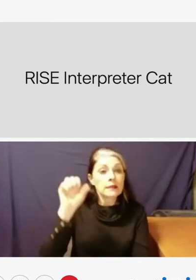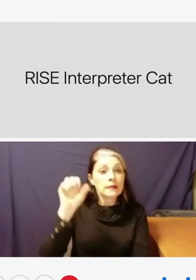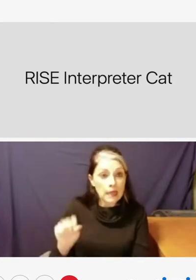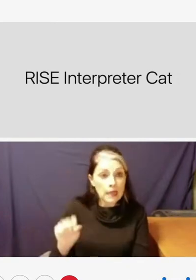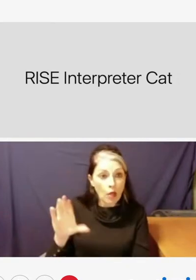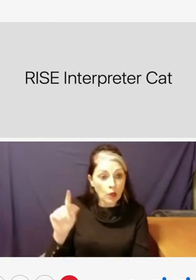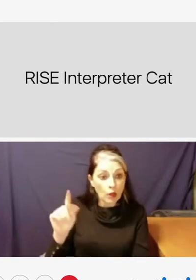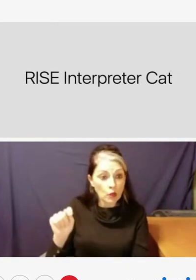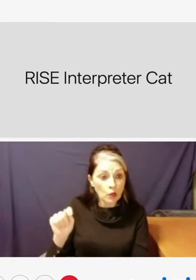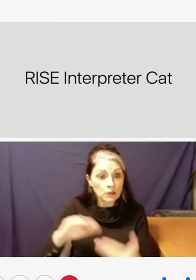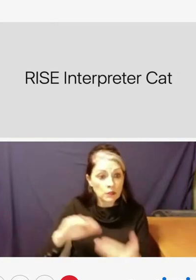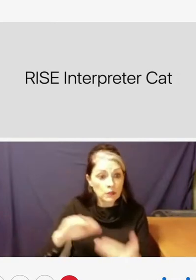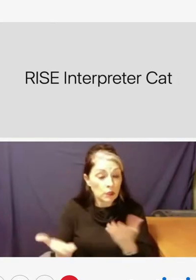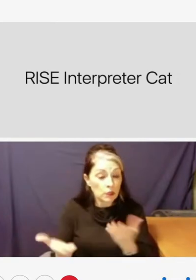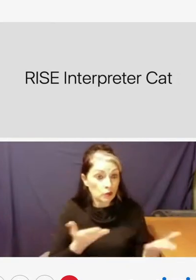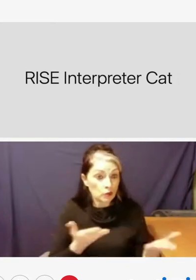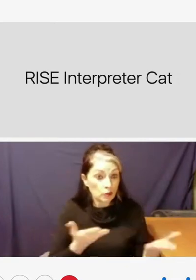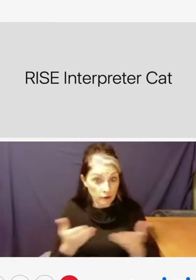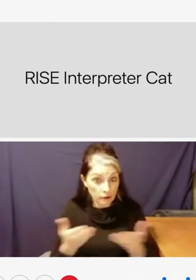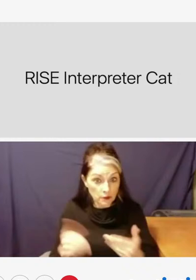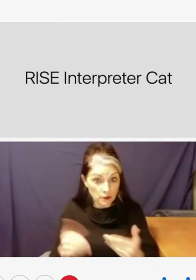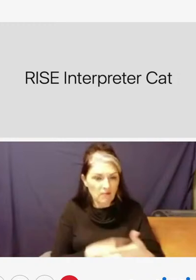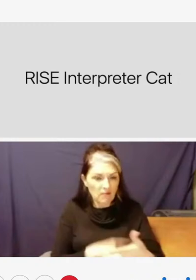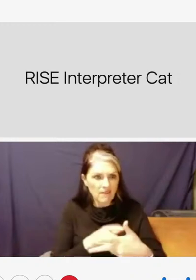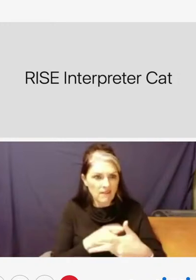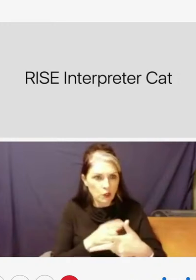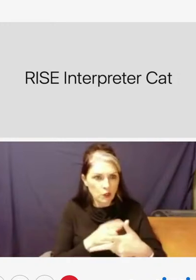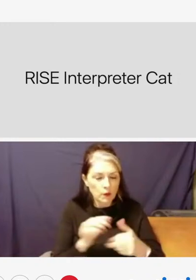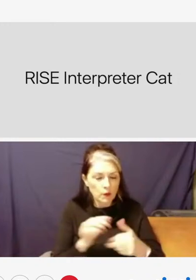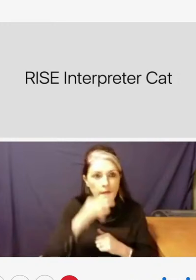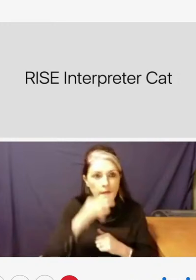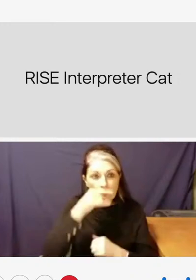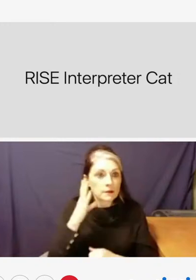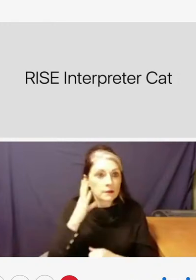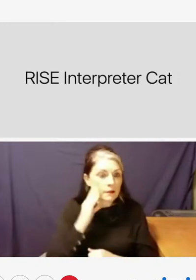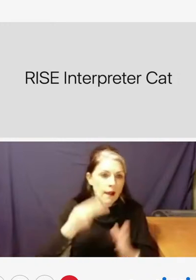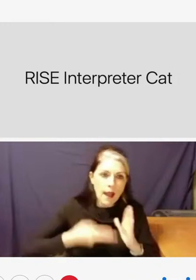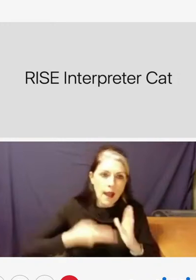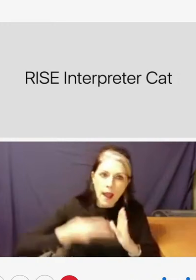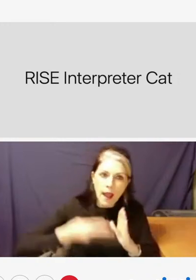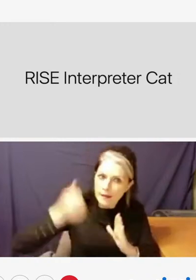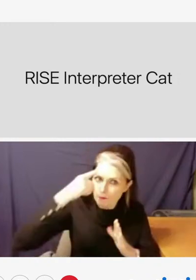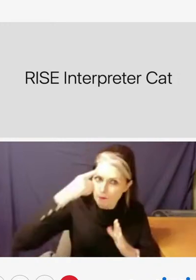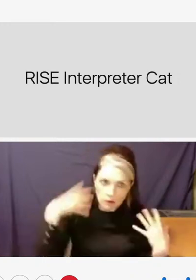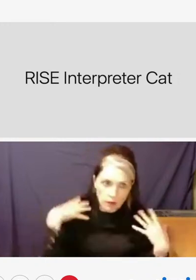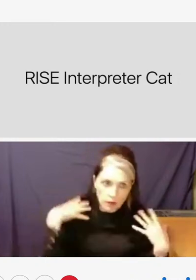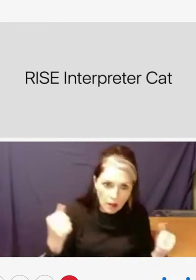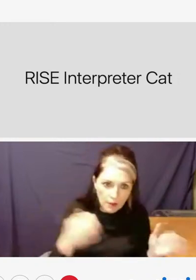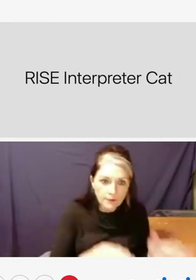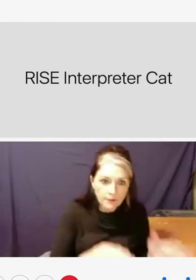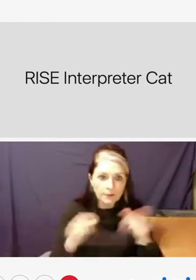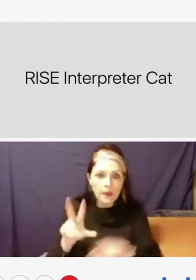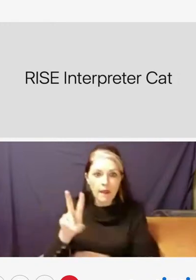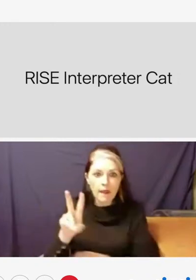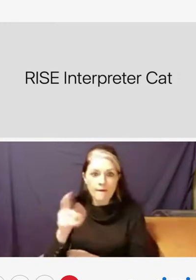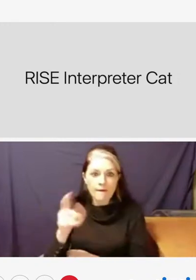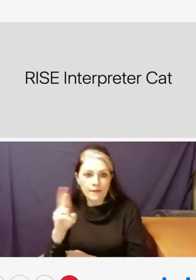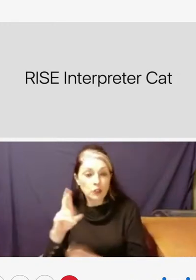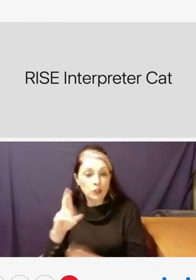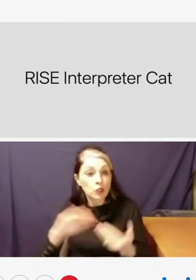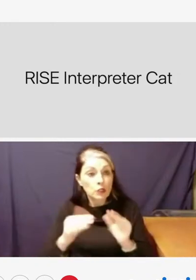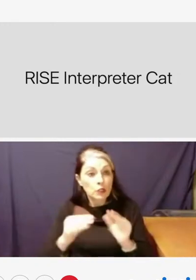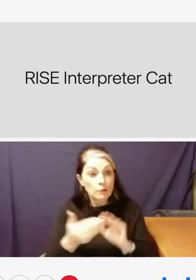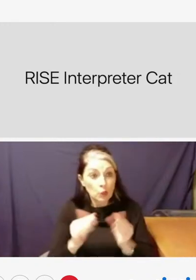meet the needs of those highest level uh those kids that are experiencing highest level of of mental health we have Victor Community Support Services and a host of